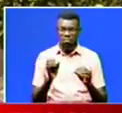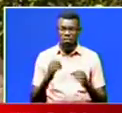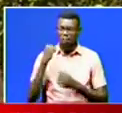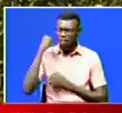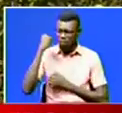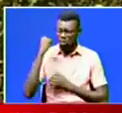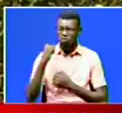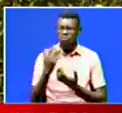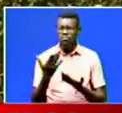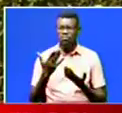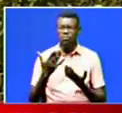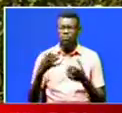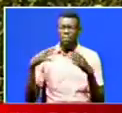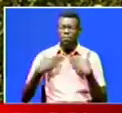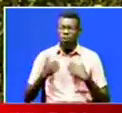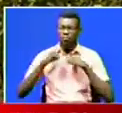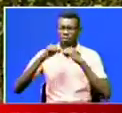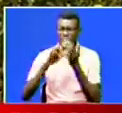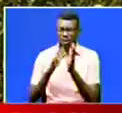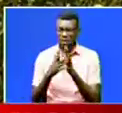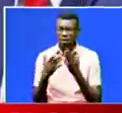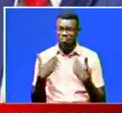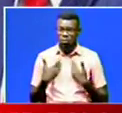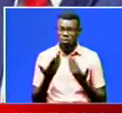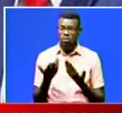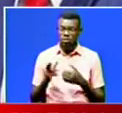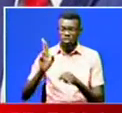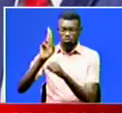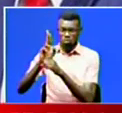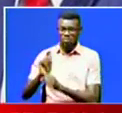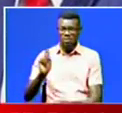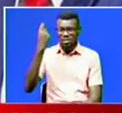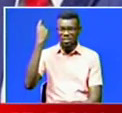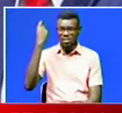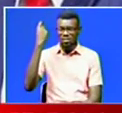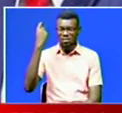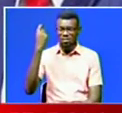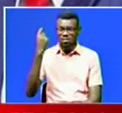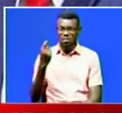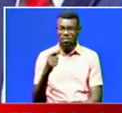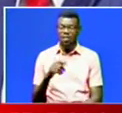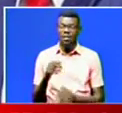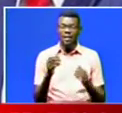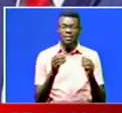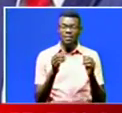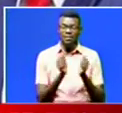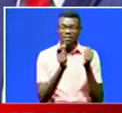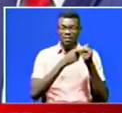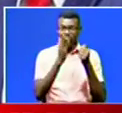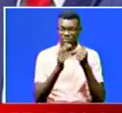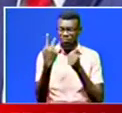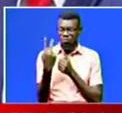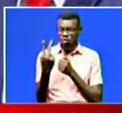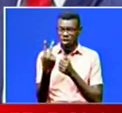politically powerful people. So it looks as if it's an indirect aggression on Kenya. But tension hit a fever pitch on the 16th of February when